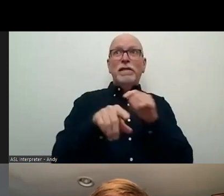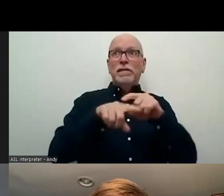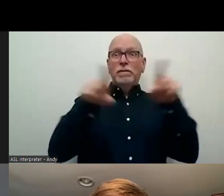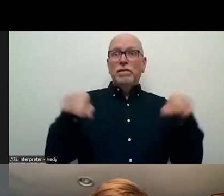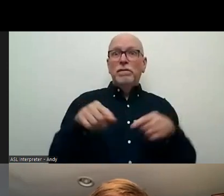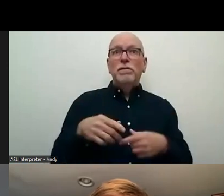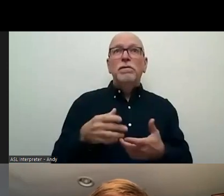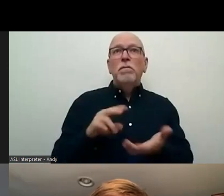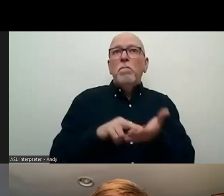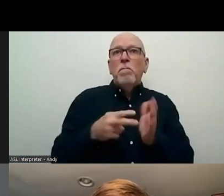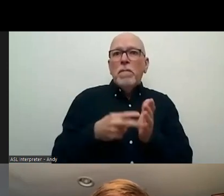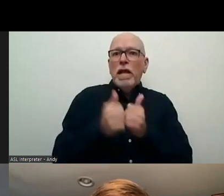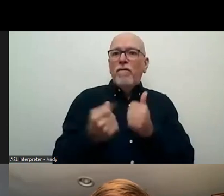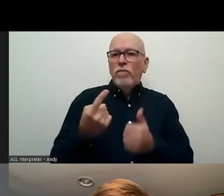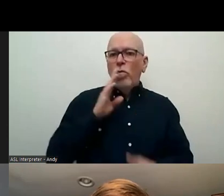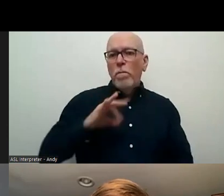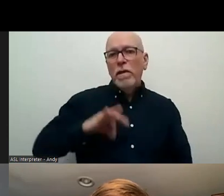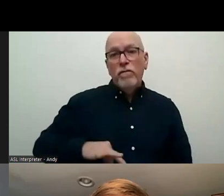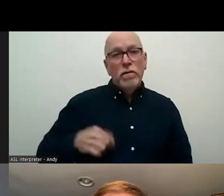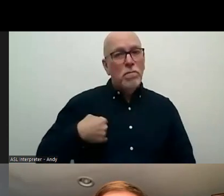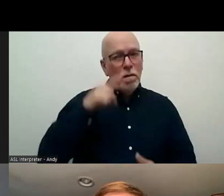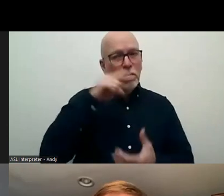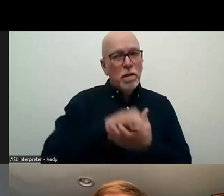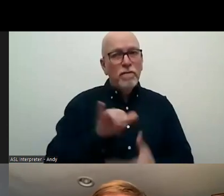the more everyone benefits, I believe.